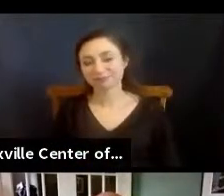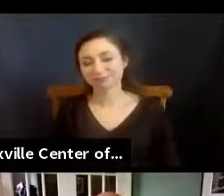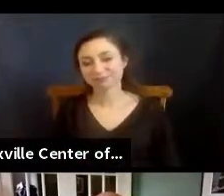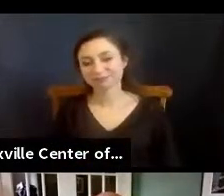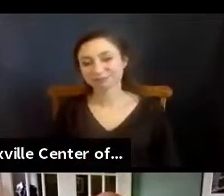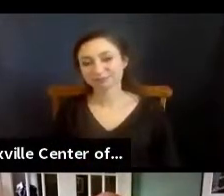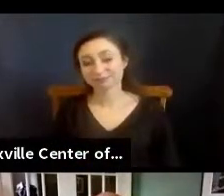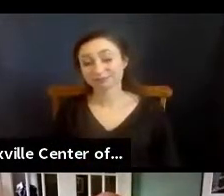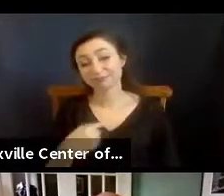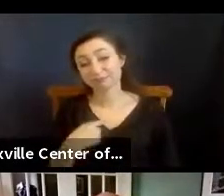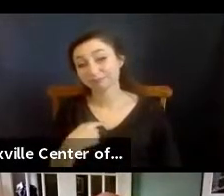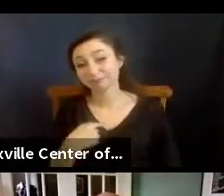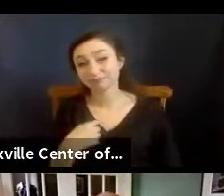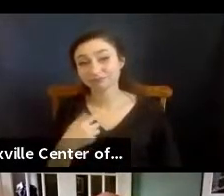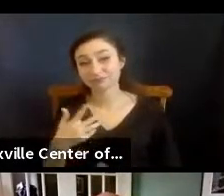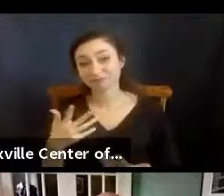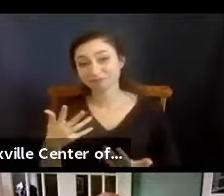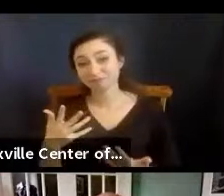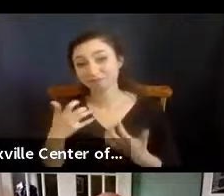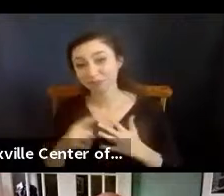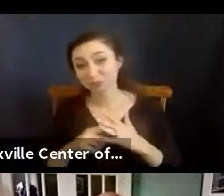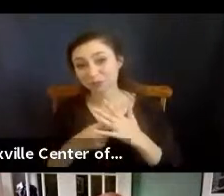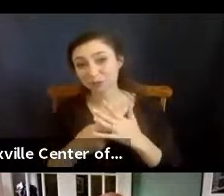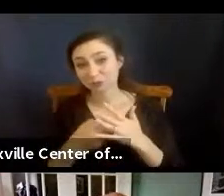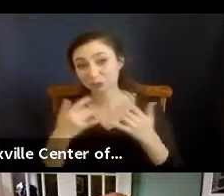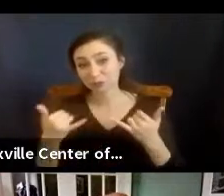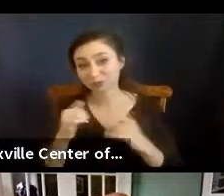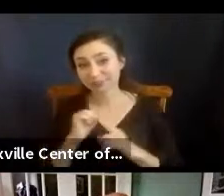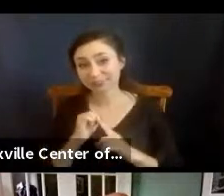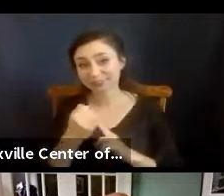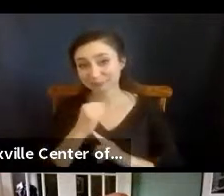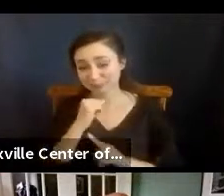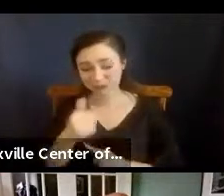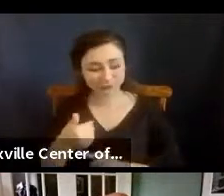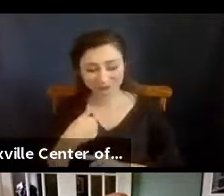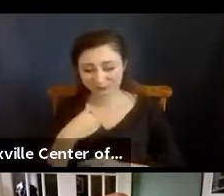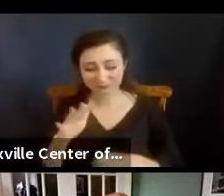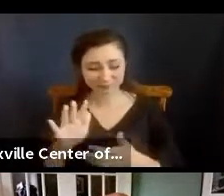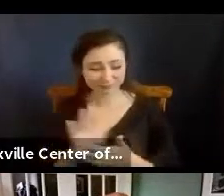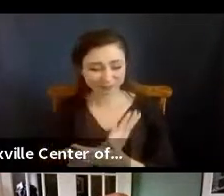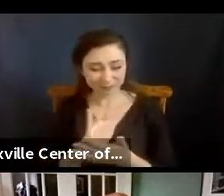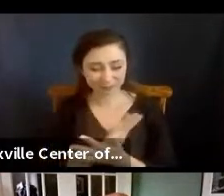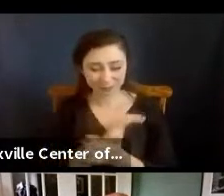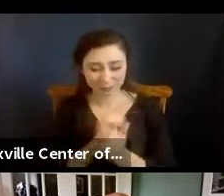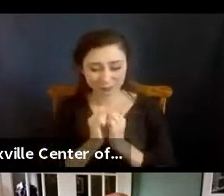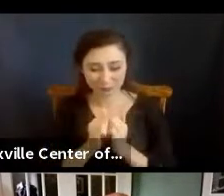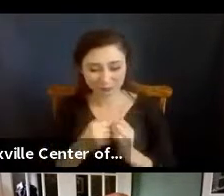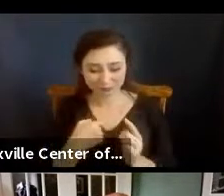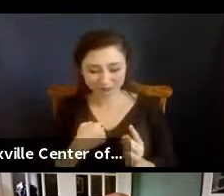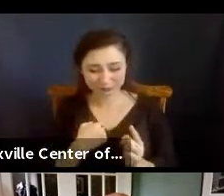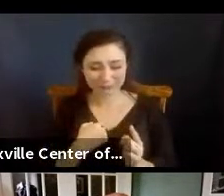Well, I was going to start with the current situation, but I do not seem to have that paper with me, so